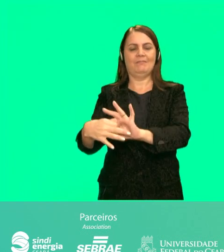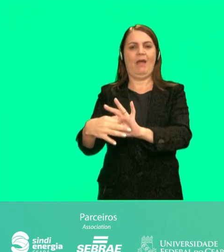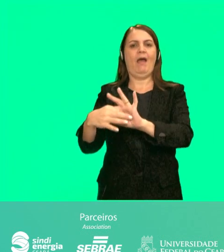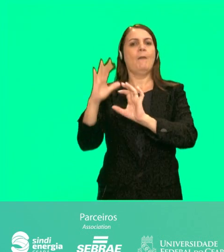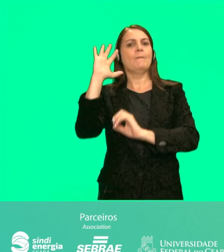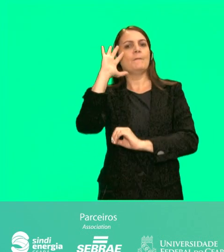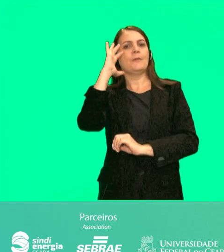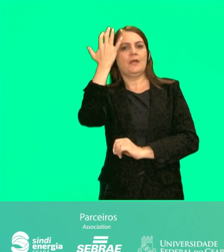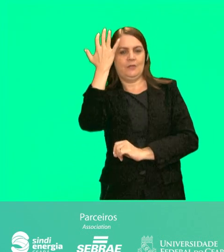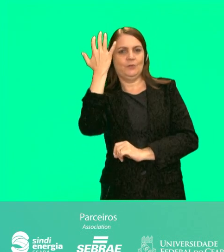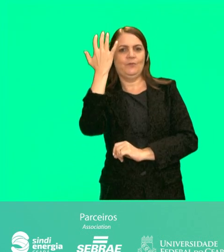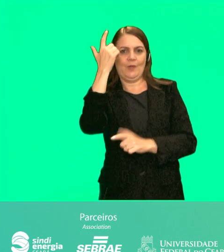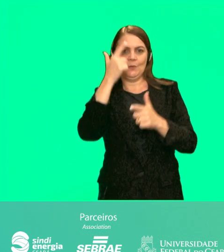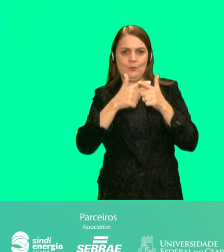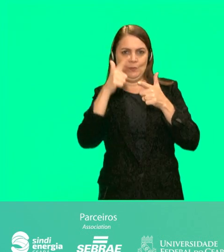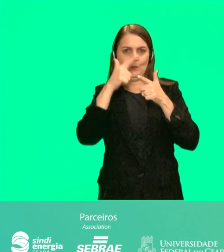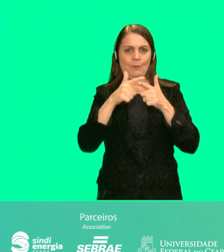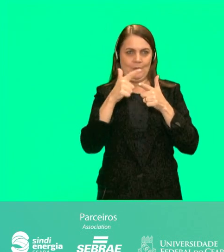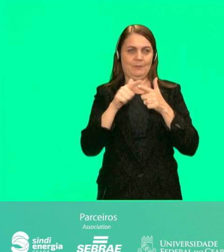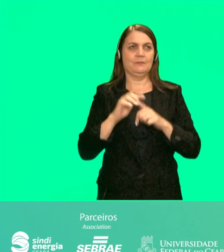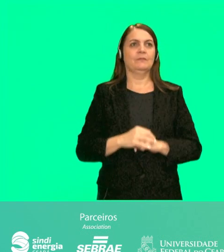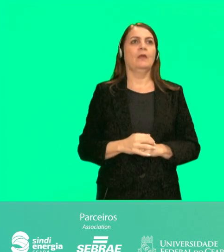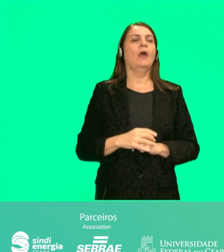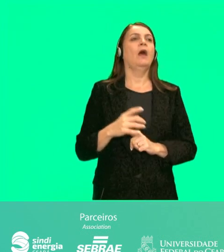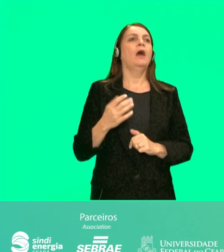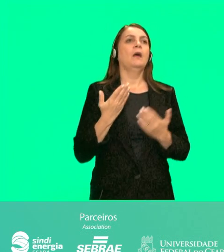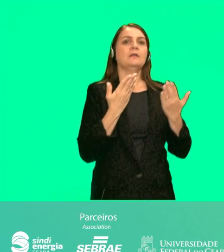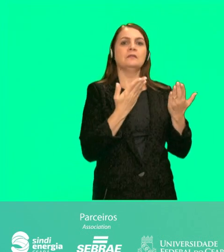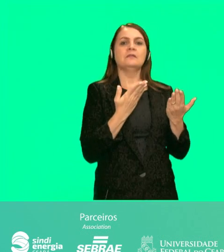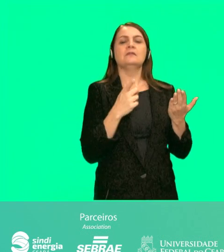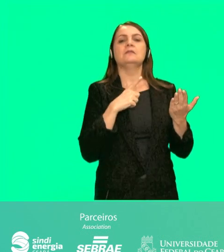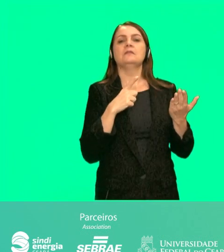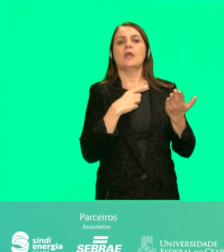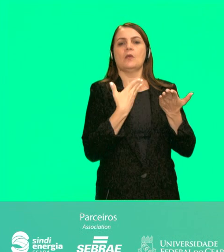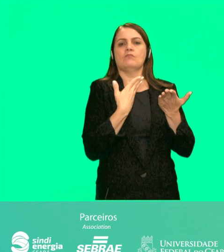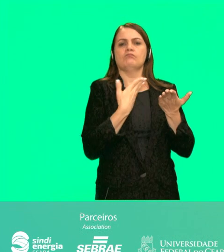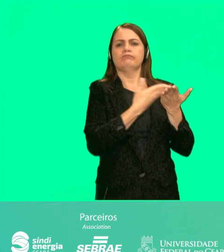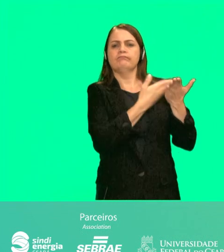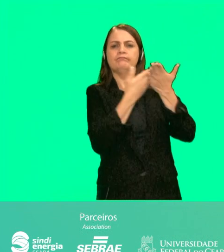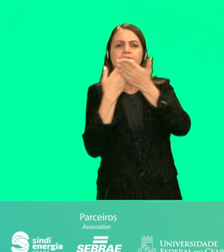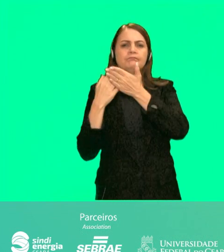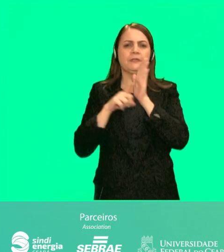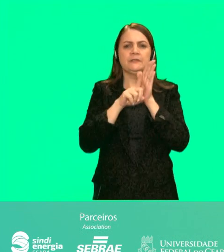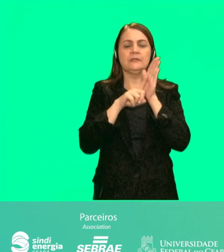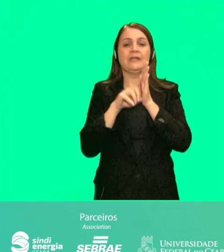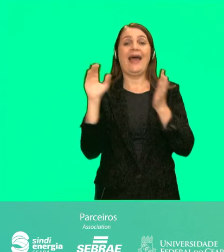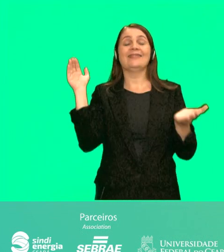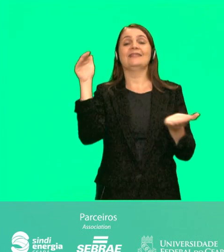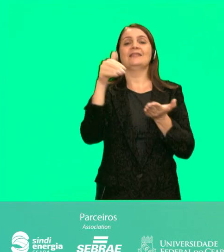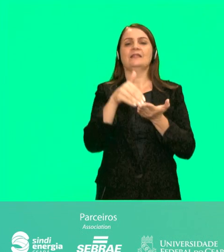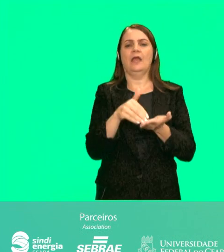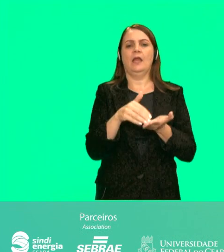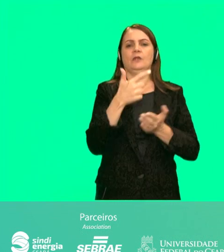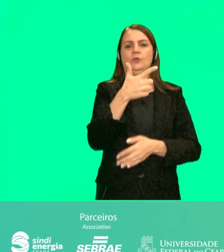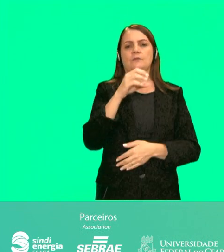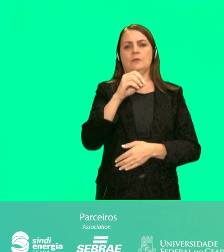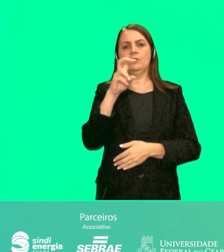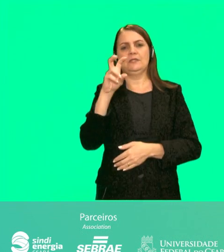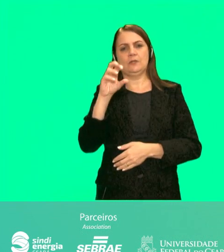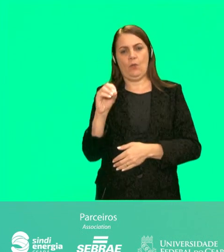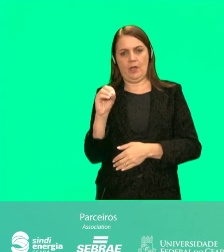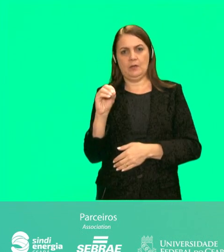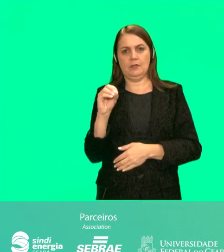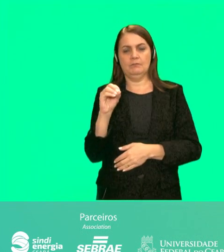I'm showing here a Bloomberg study that says that until 2050, the cost of green hydrogen produced in